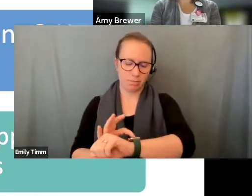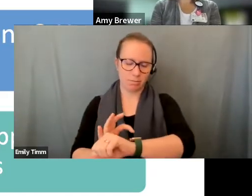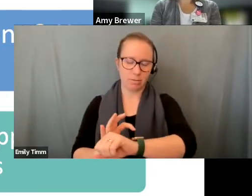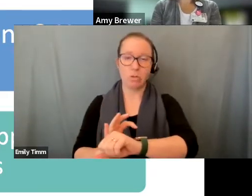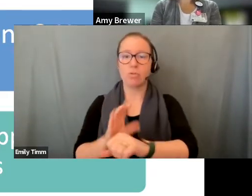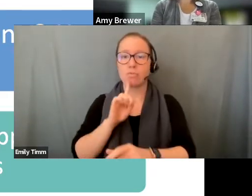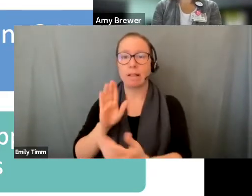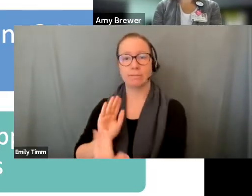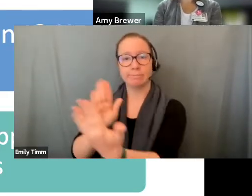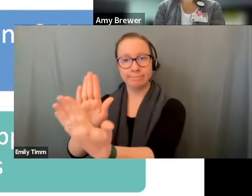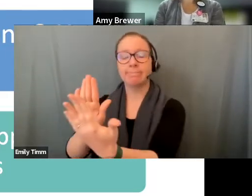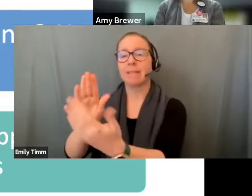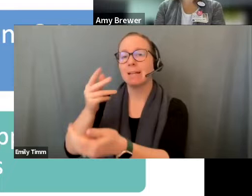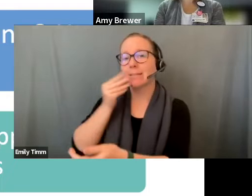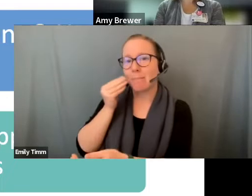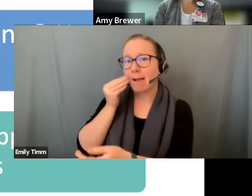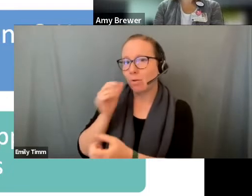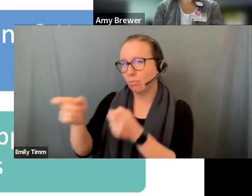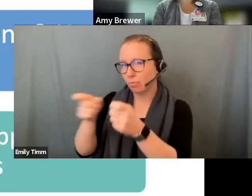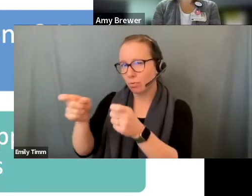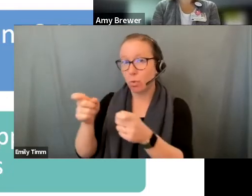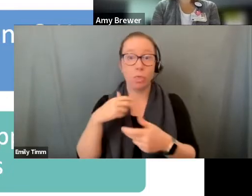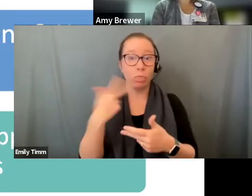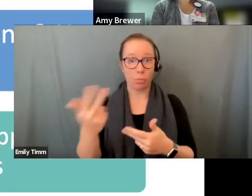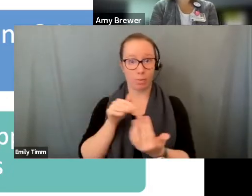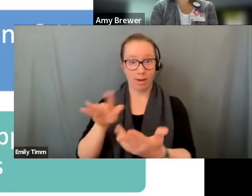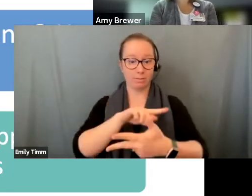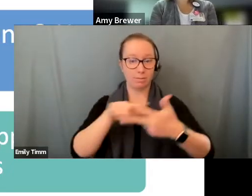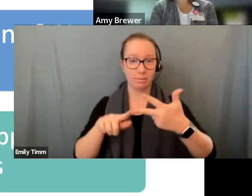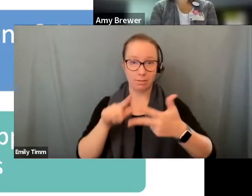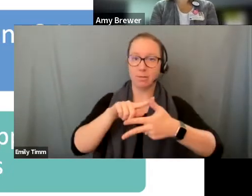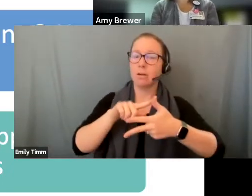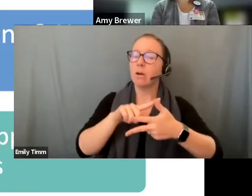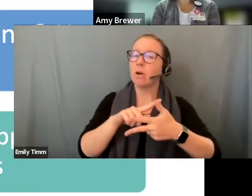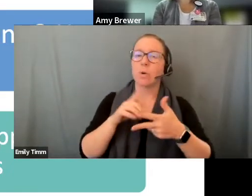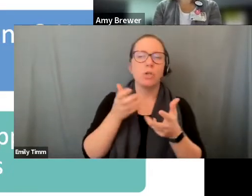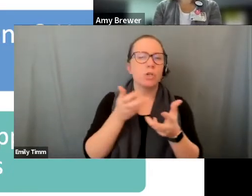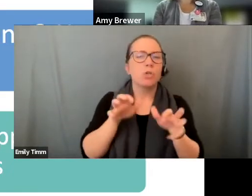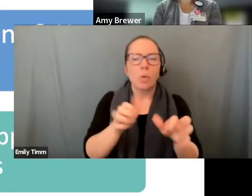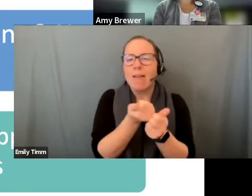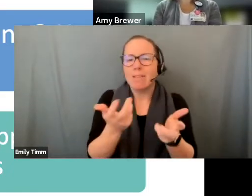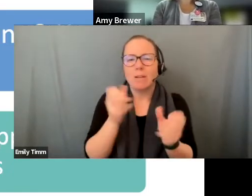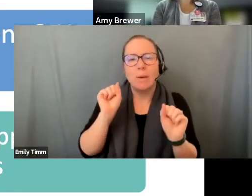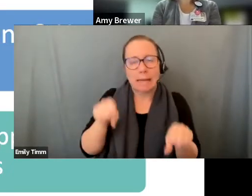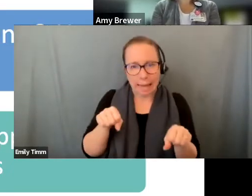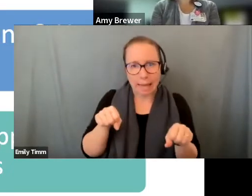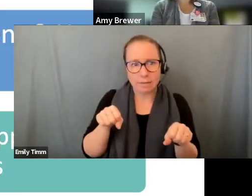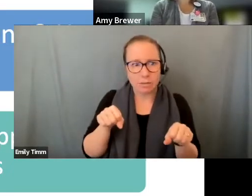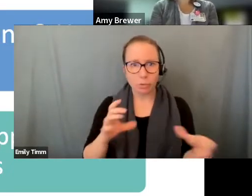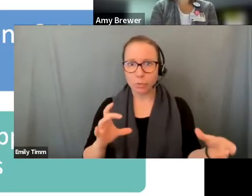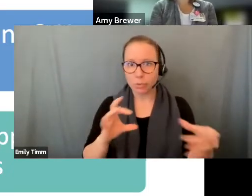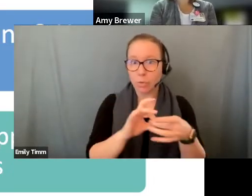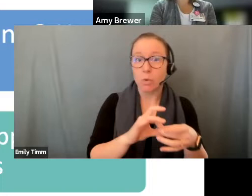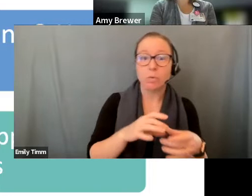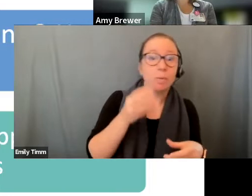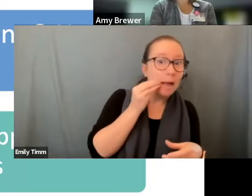And we do that in three giant ways. One, we do everything we can to connect people who do use a tobacco product or a nicotine